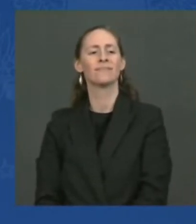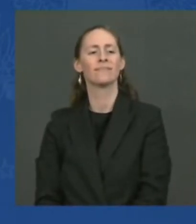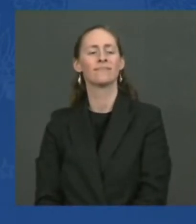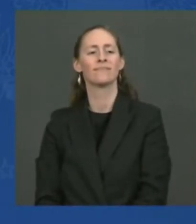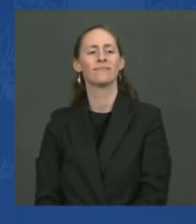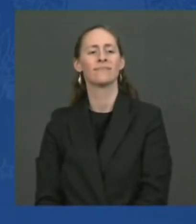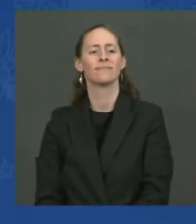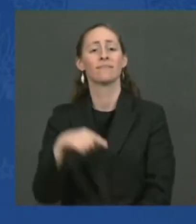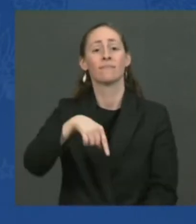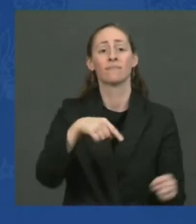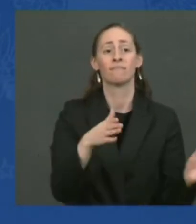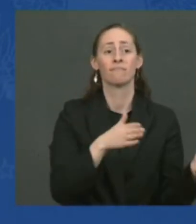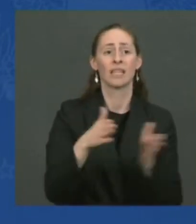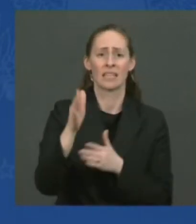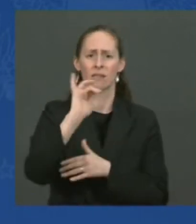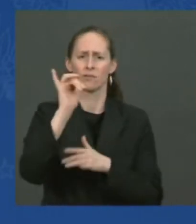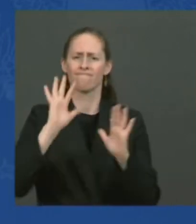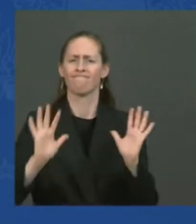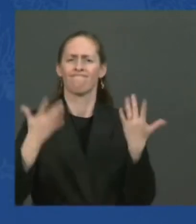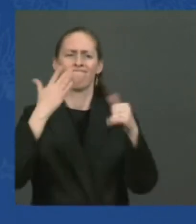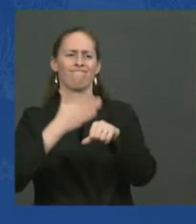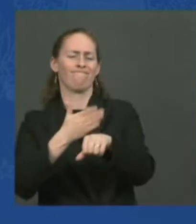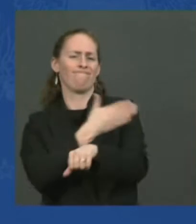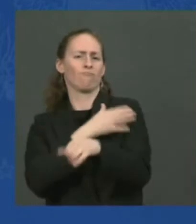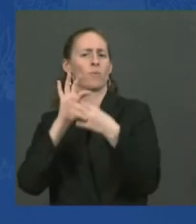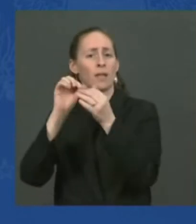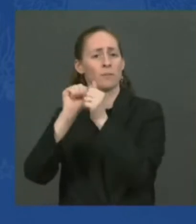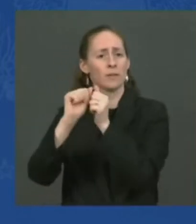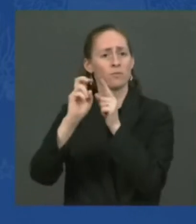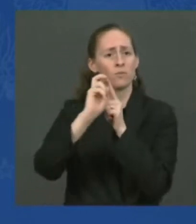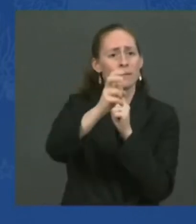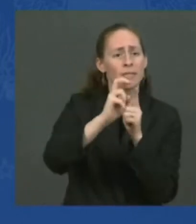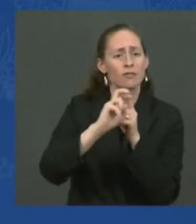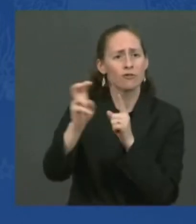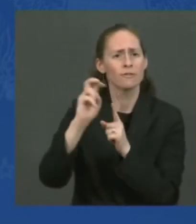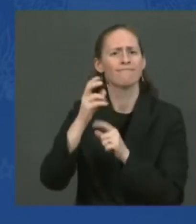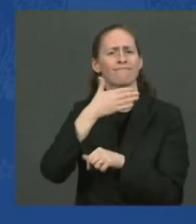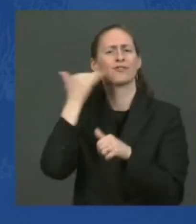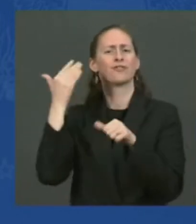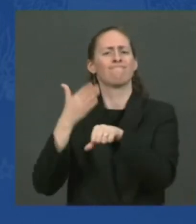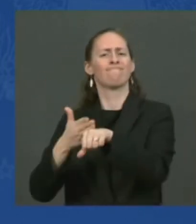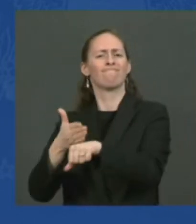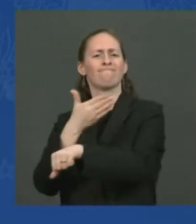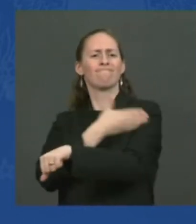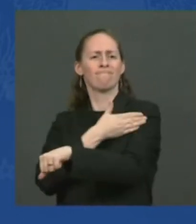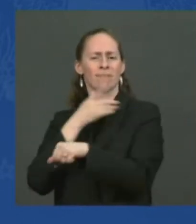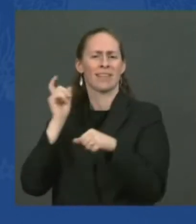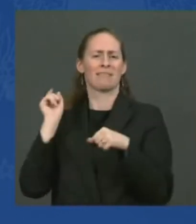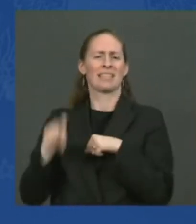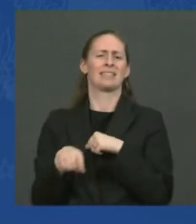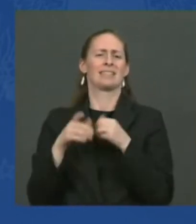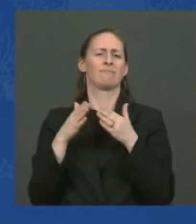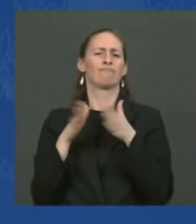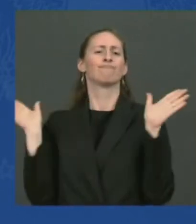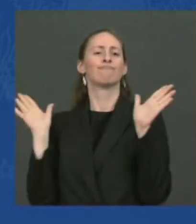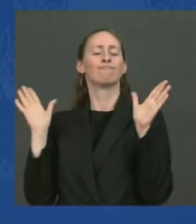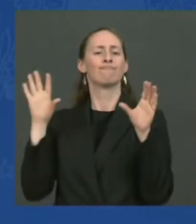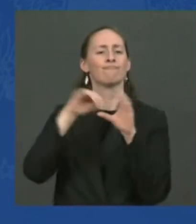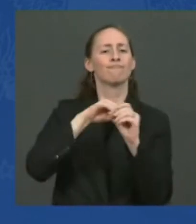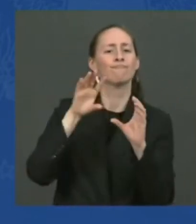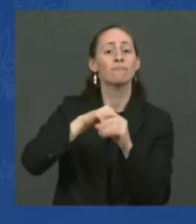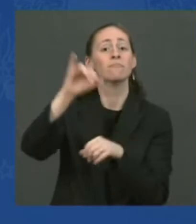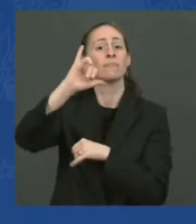policy, from strengthening public transit in mid-sized communities to new technologies preventing impaired